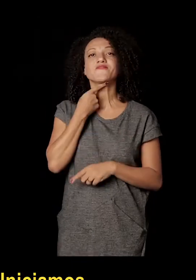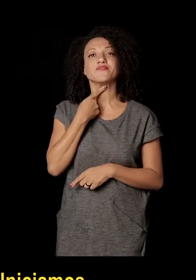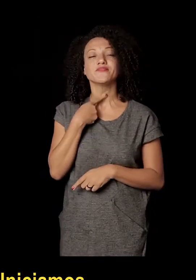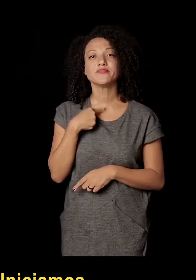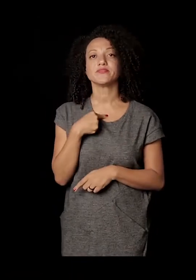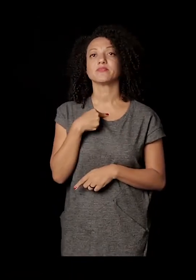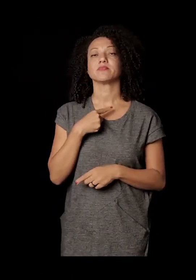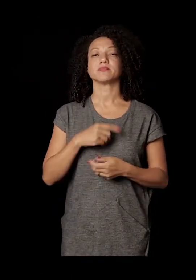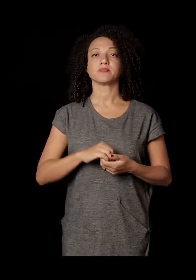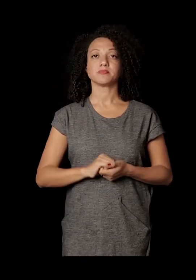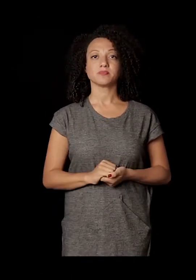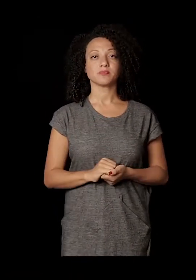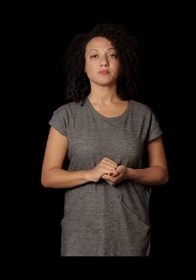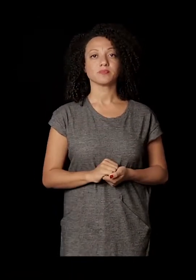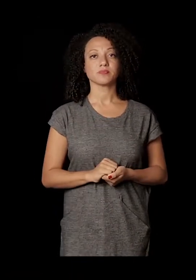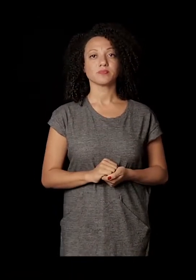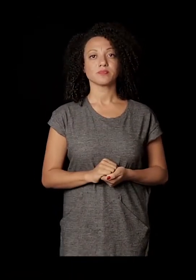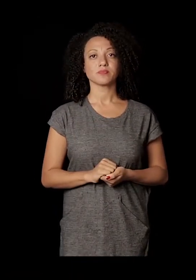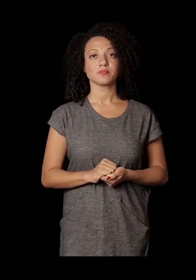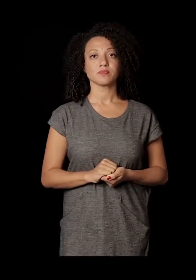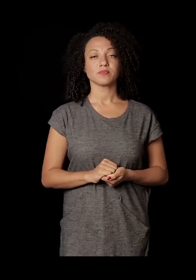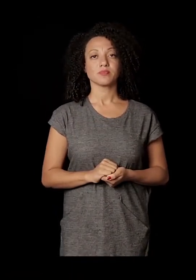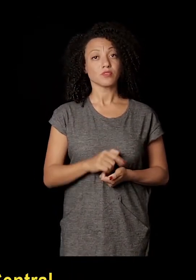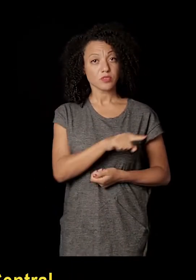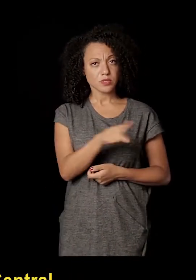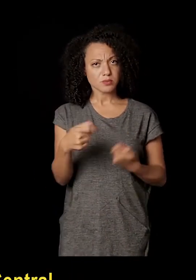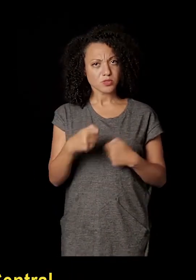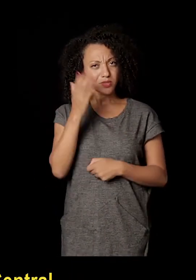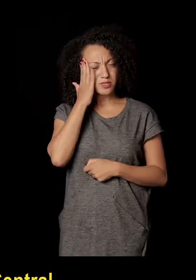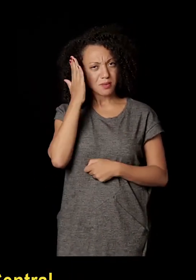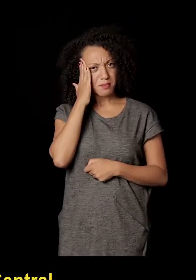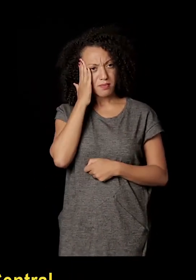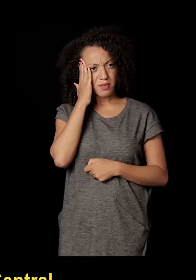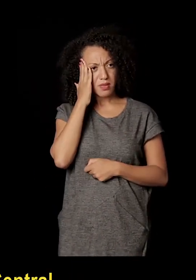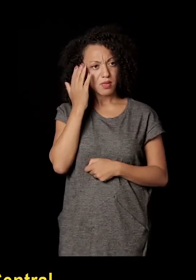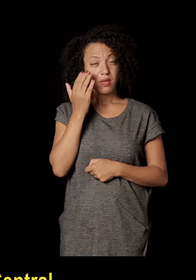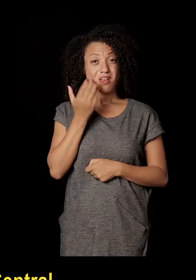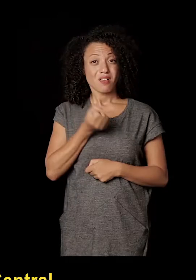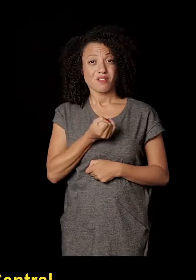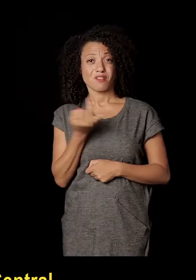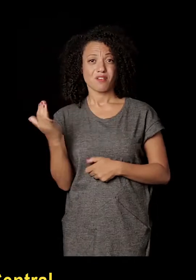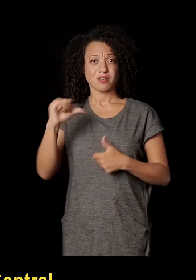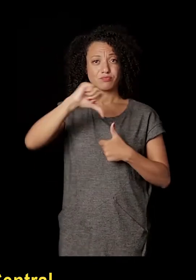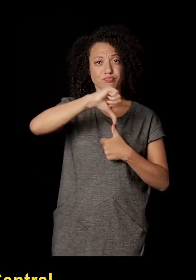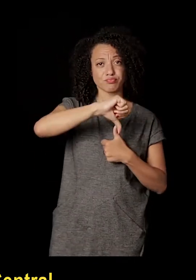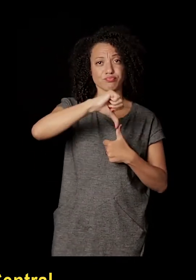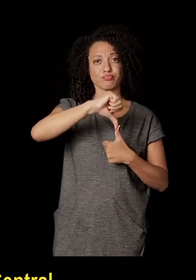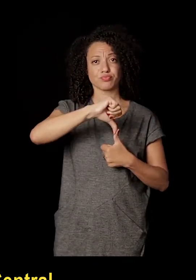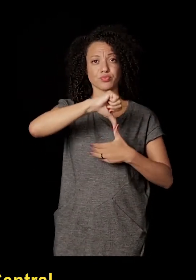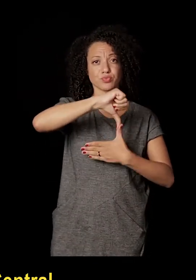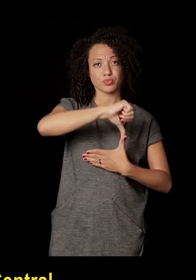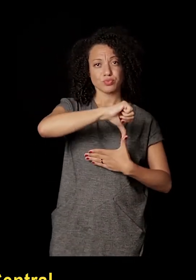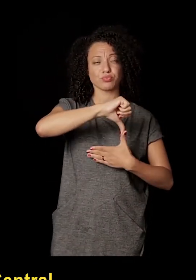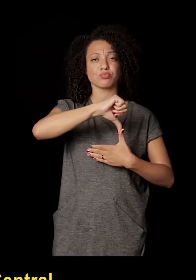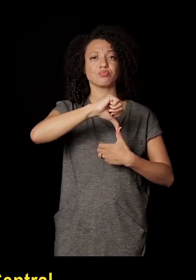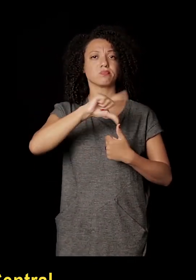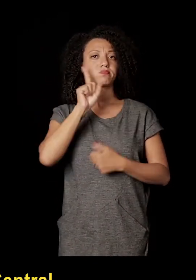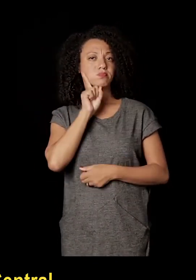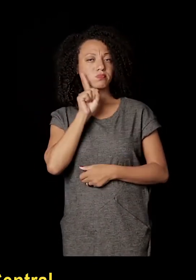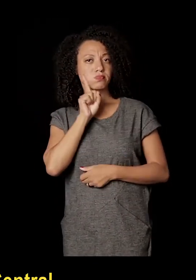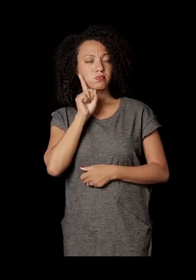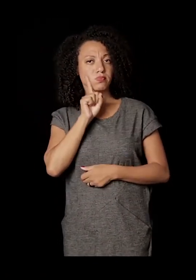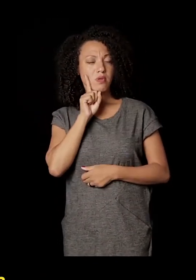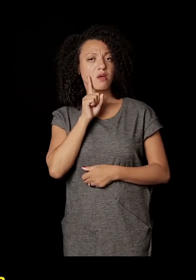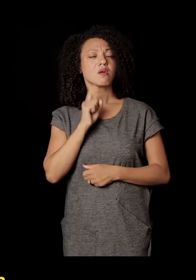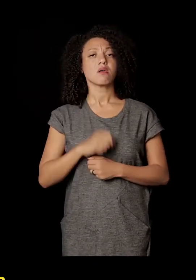will. And many, you should know that many, particularly in Central and South America and in the United